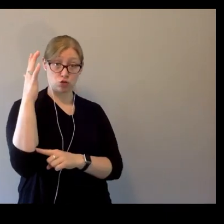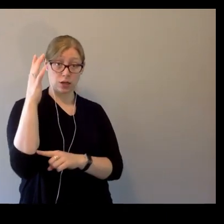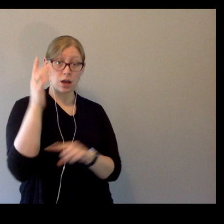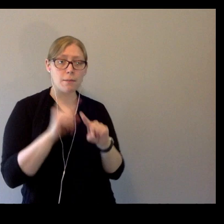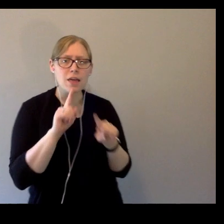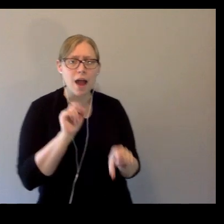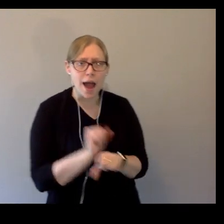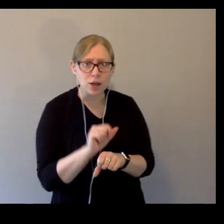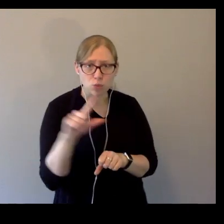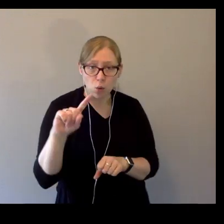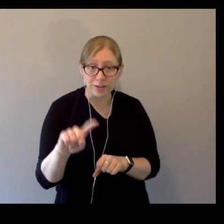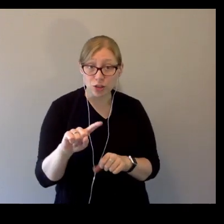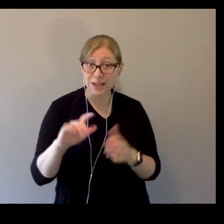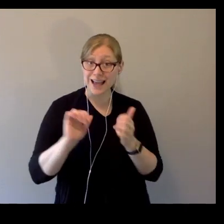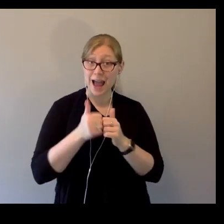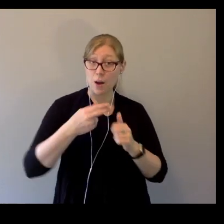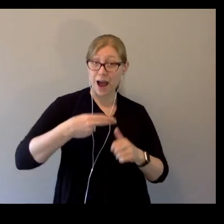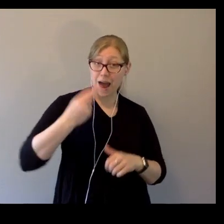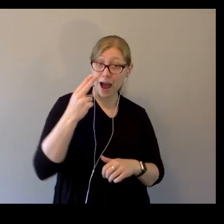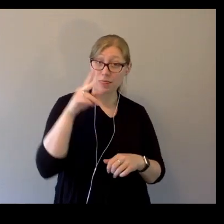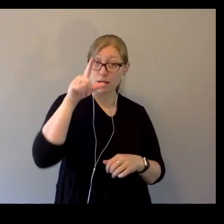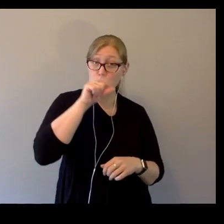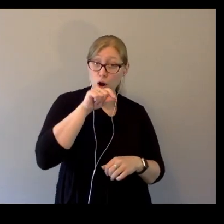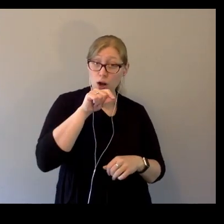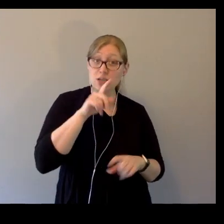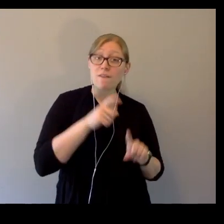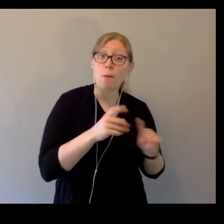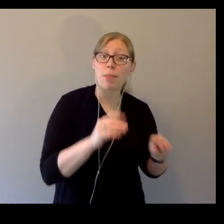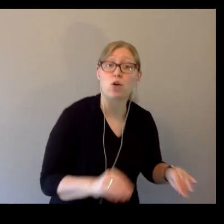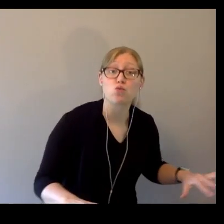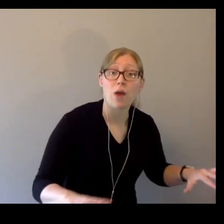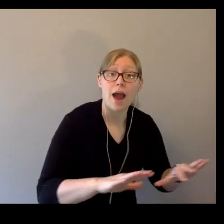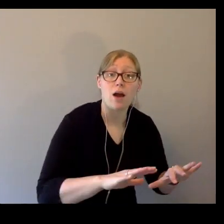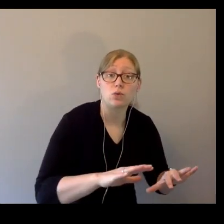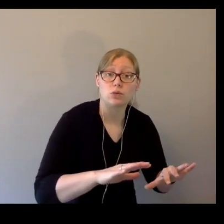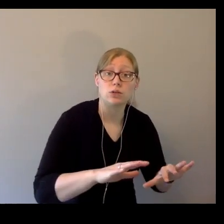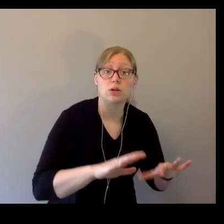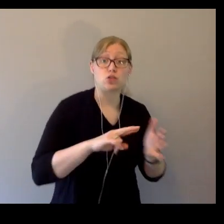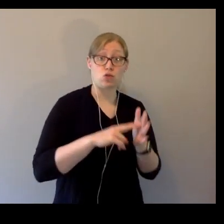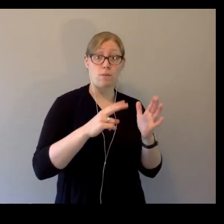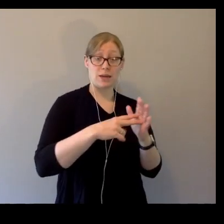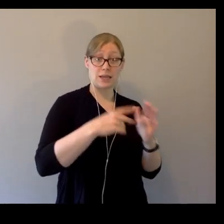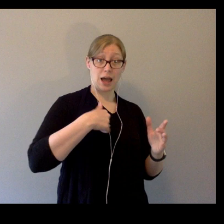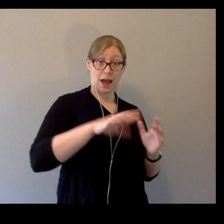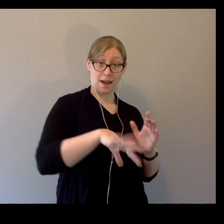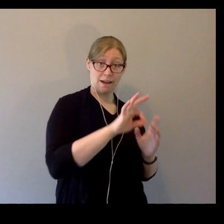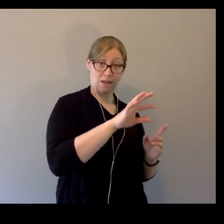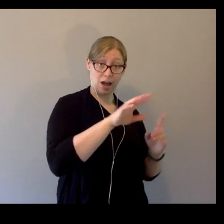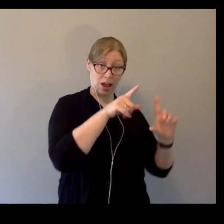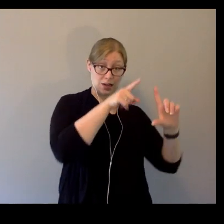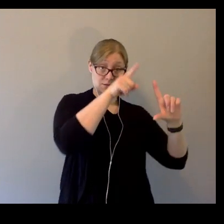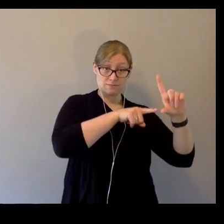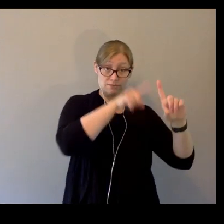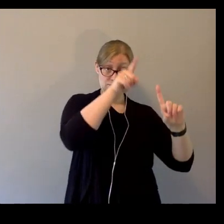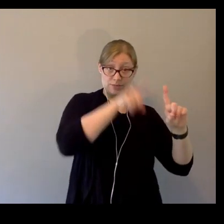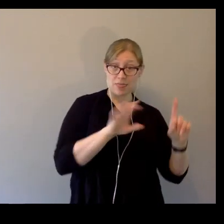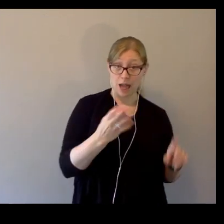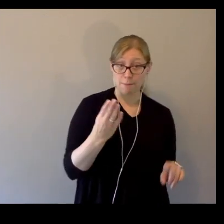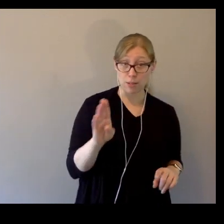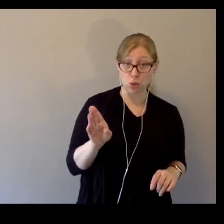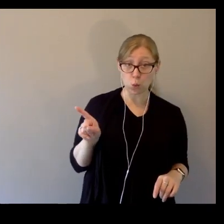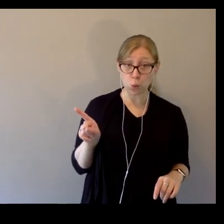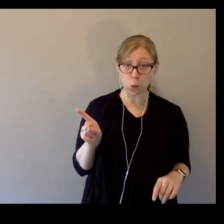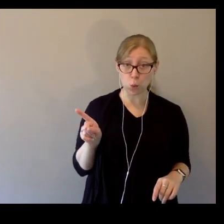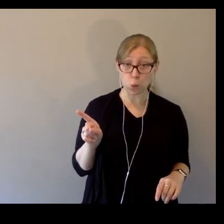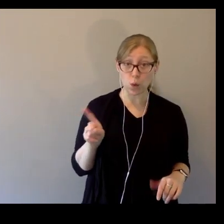how high the bird is off the ground. And so once I find this height, I have to remember that Scott's eyes are 1.5 meters off